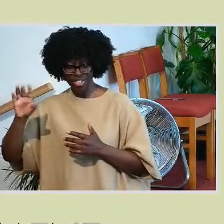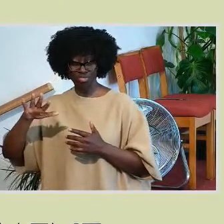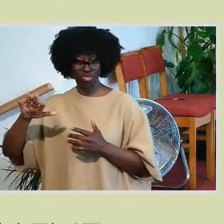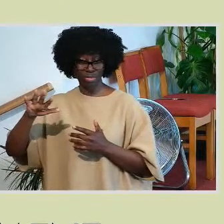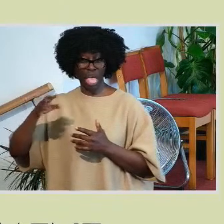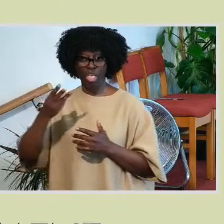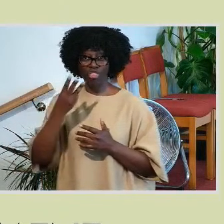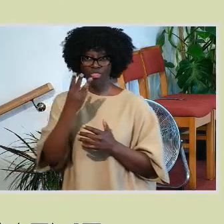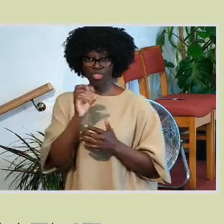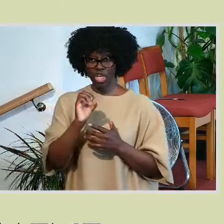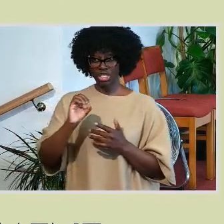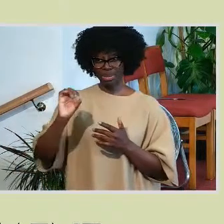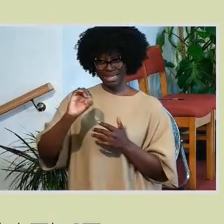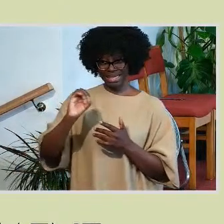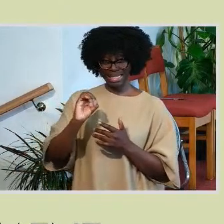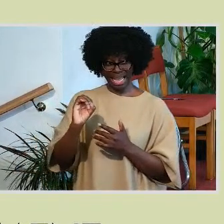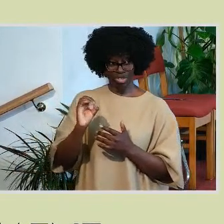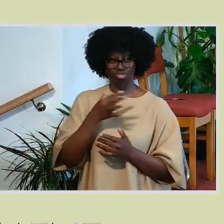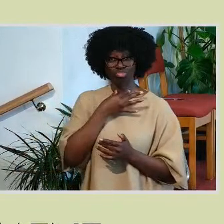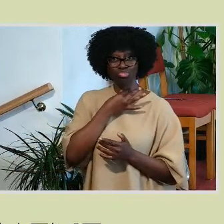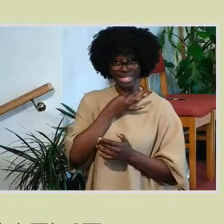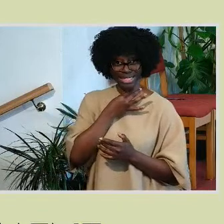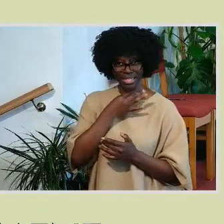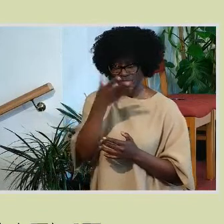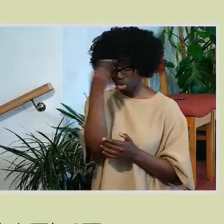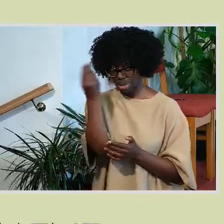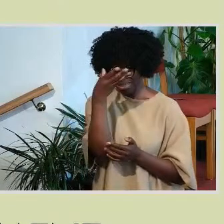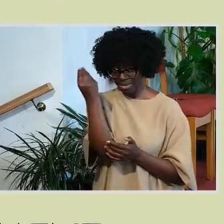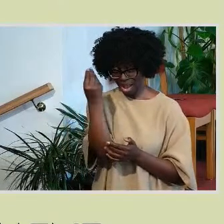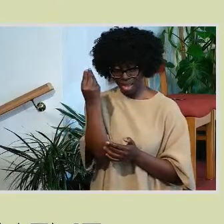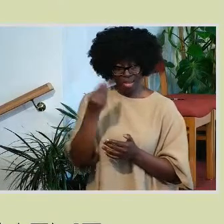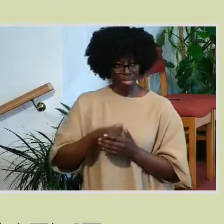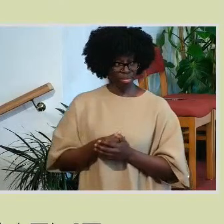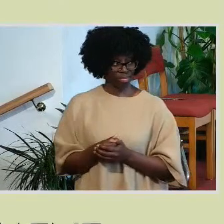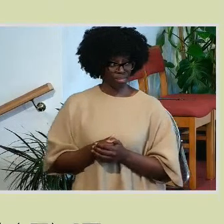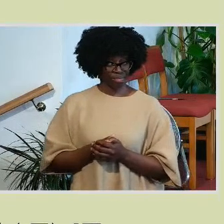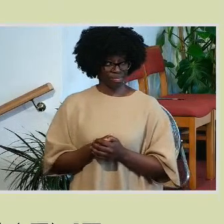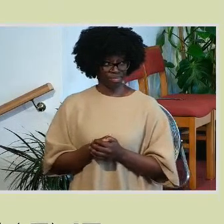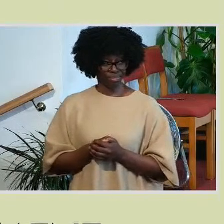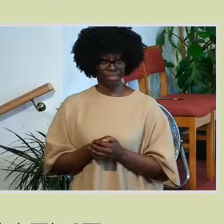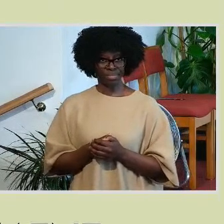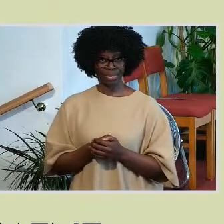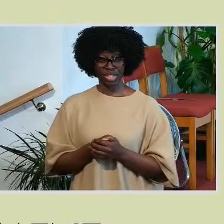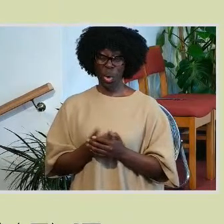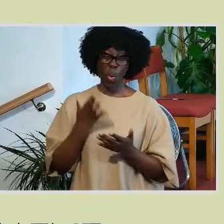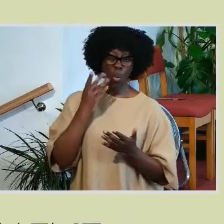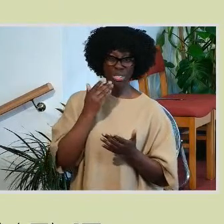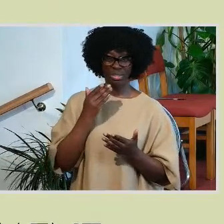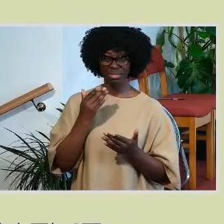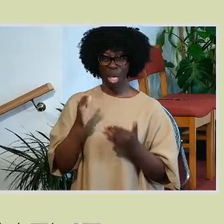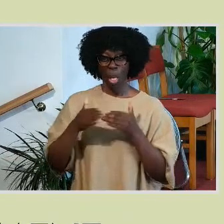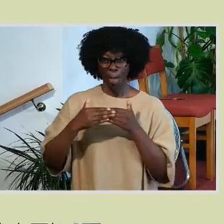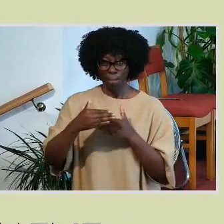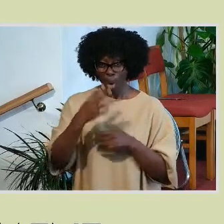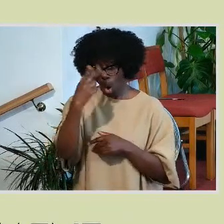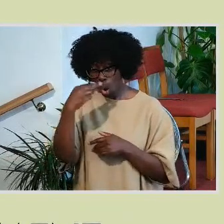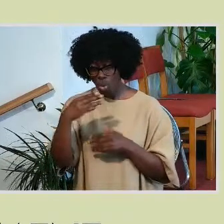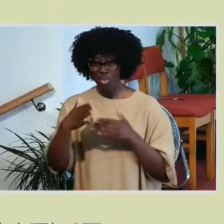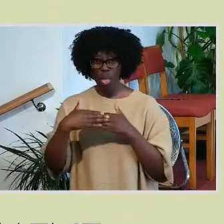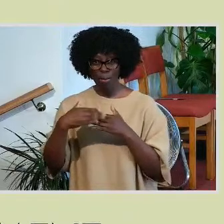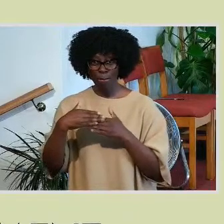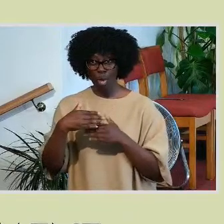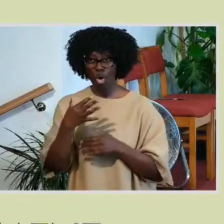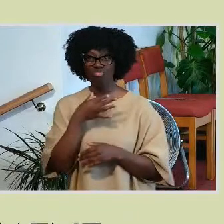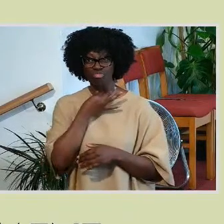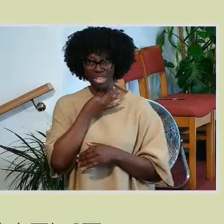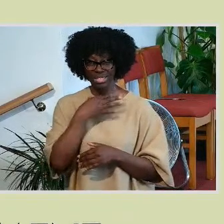getting dementia. So, age is something we can't do about, and our risk increases that way. Some people, as I said, have got